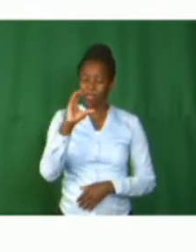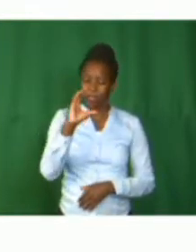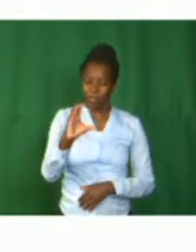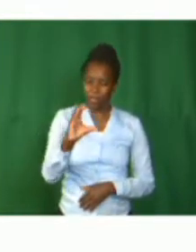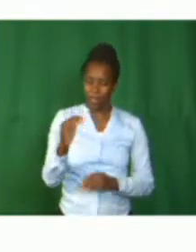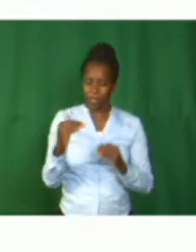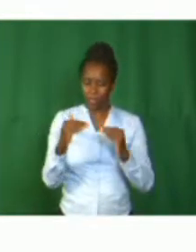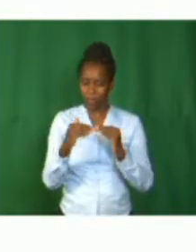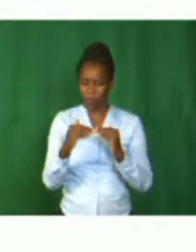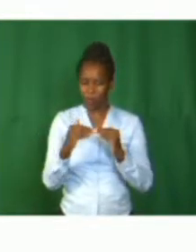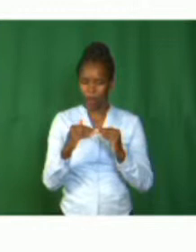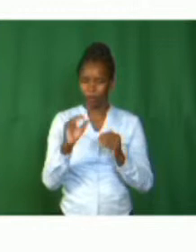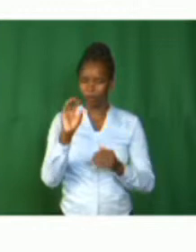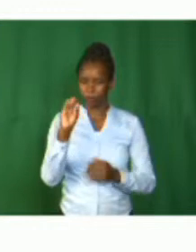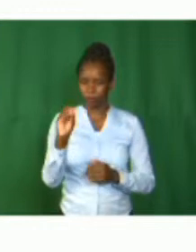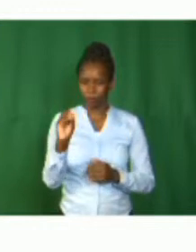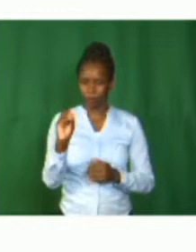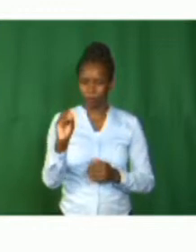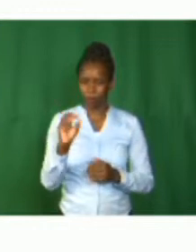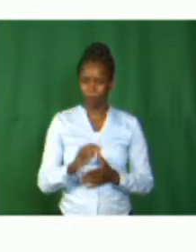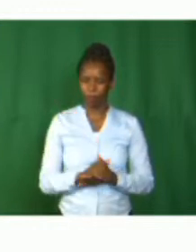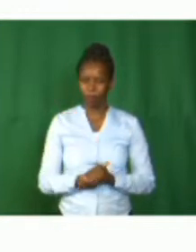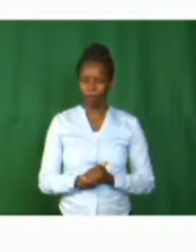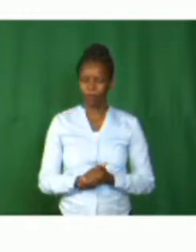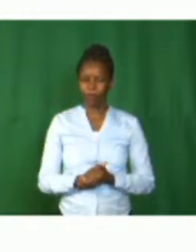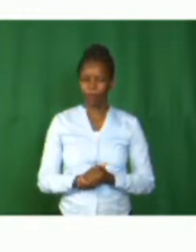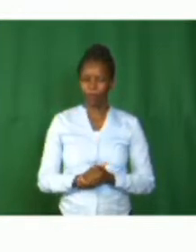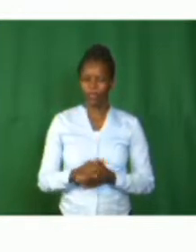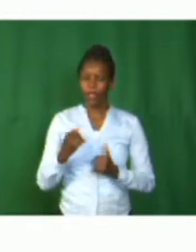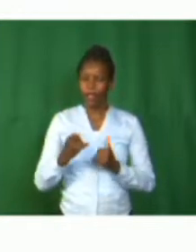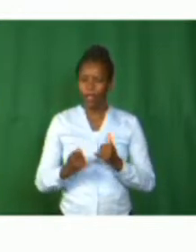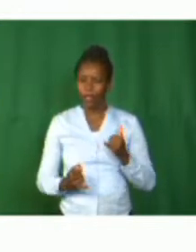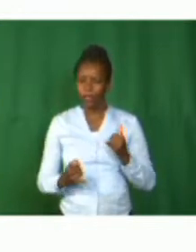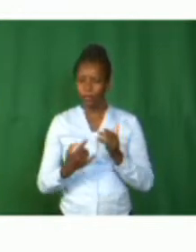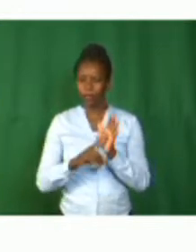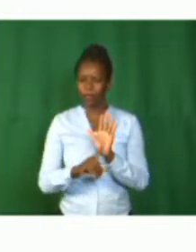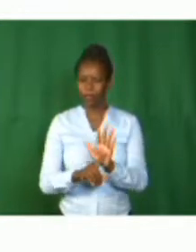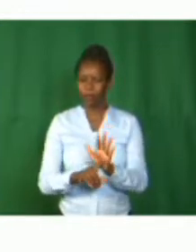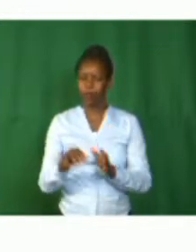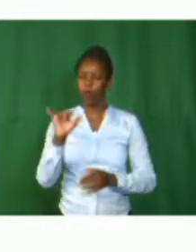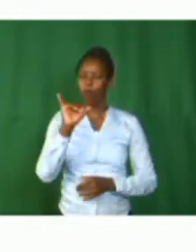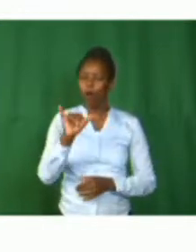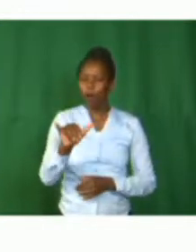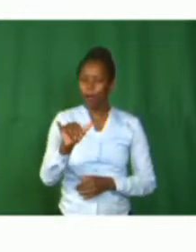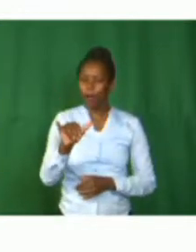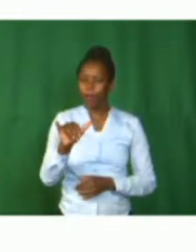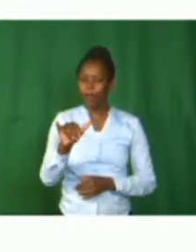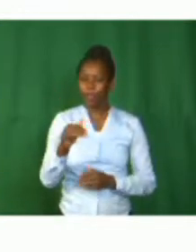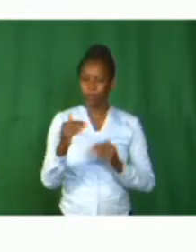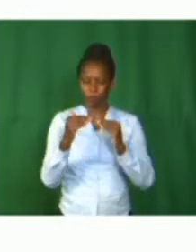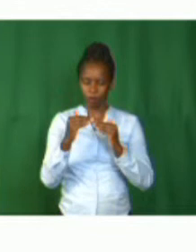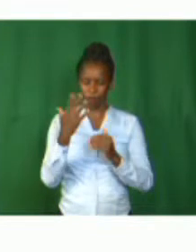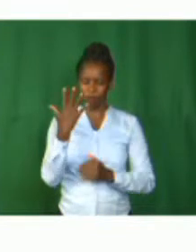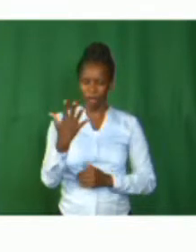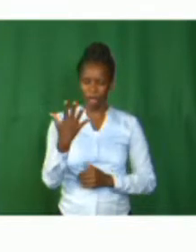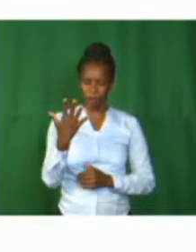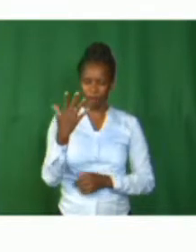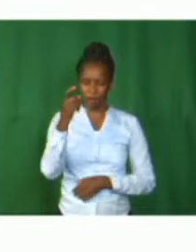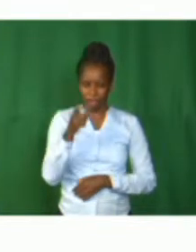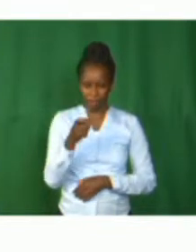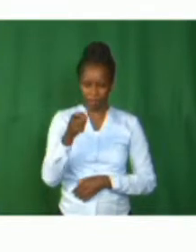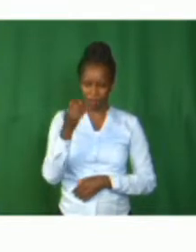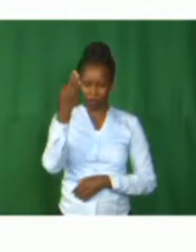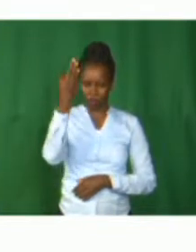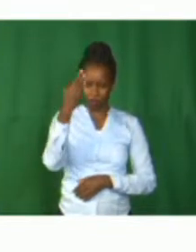to 0. And then now the last example that we want to look at now, y is equal to 5x cubed minus